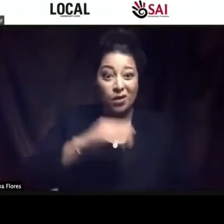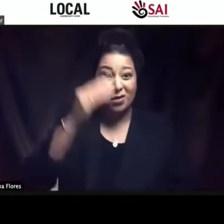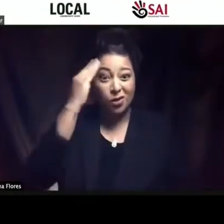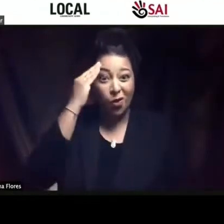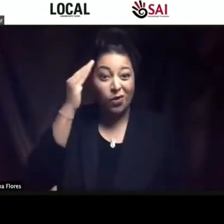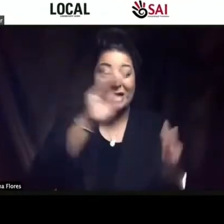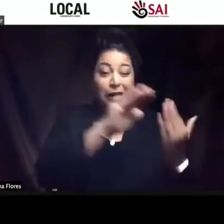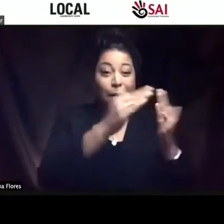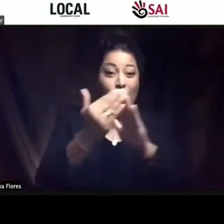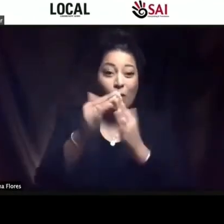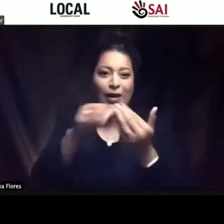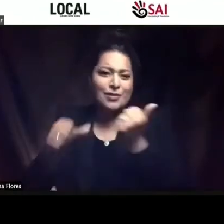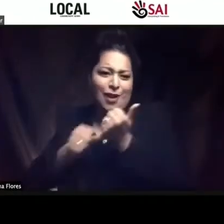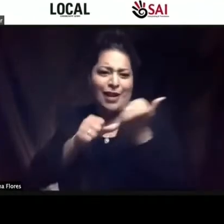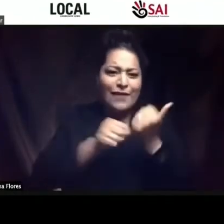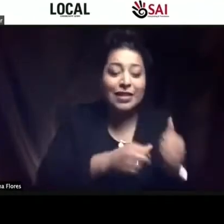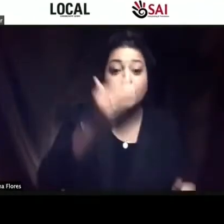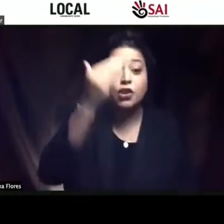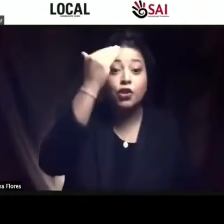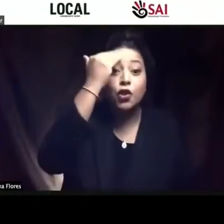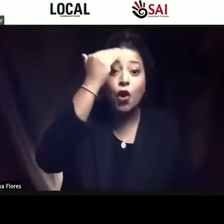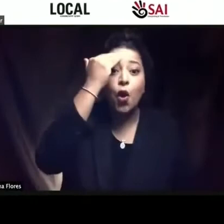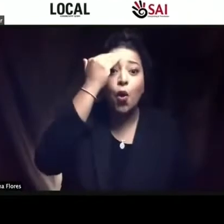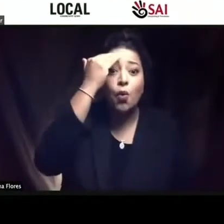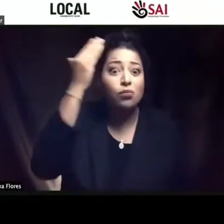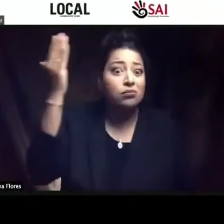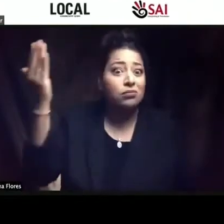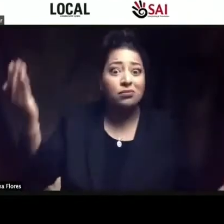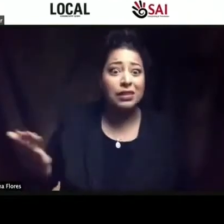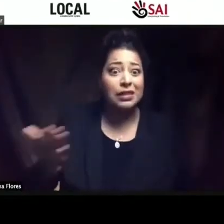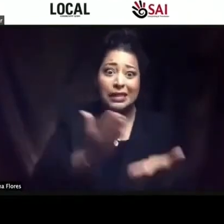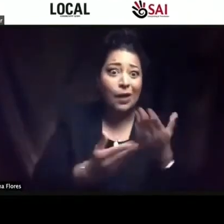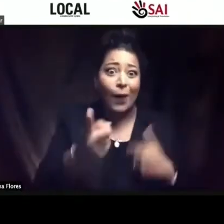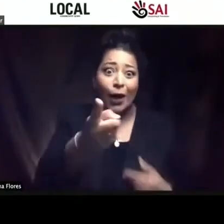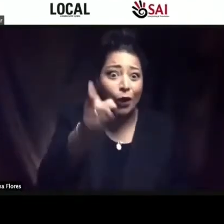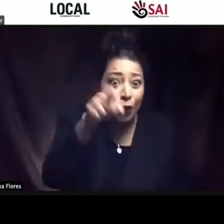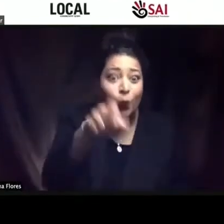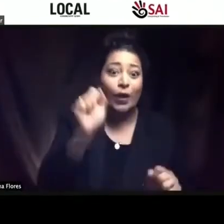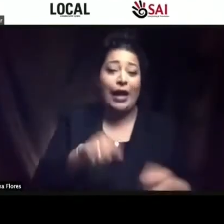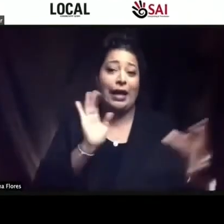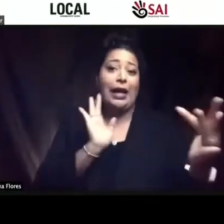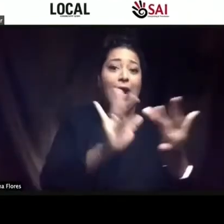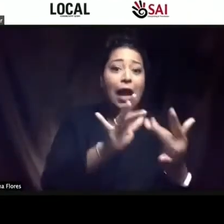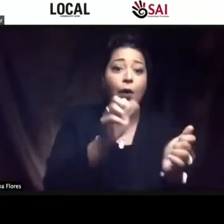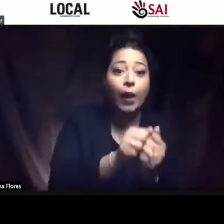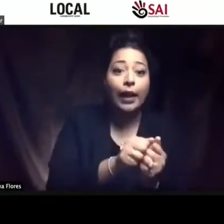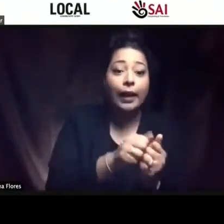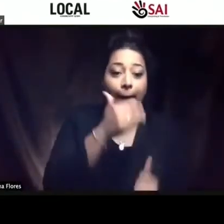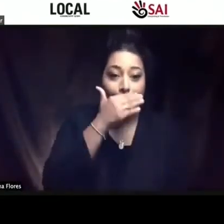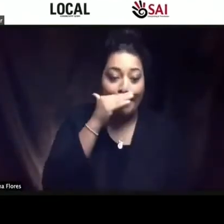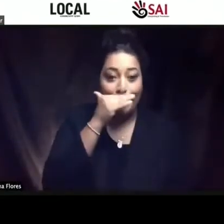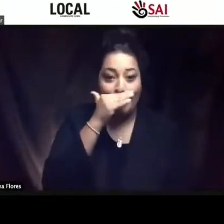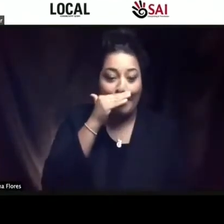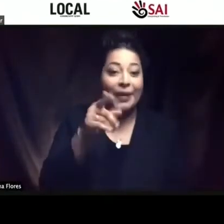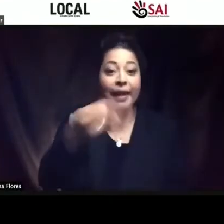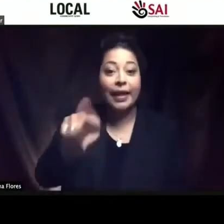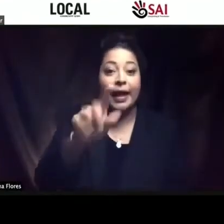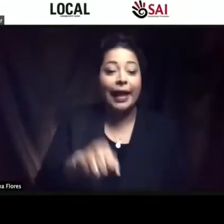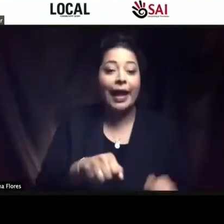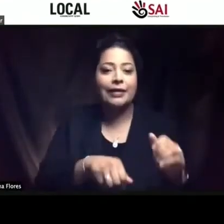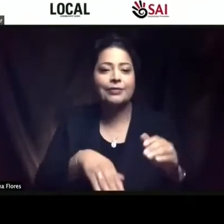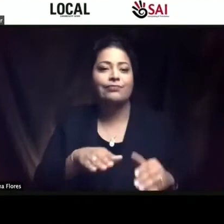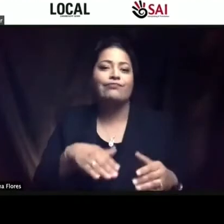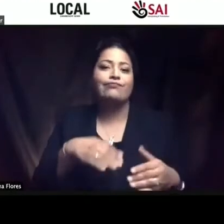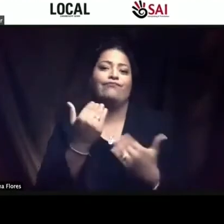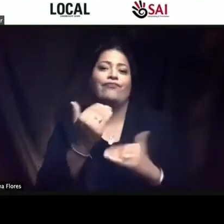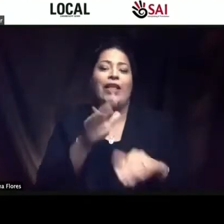community activists, who know somebody that you can connect with that can fill that seat. So even